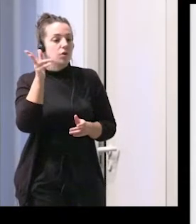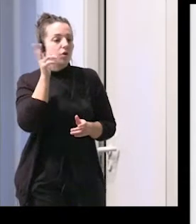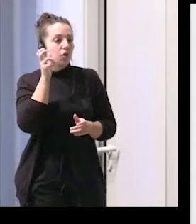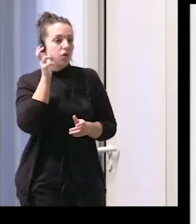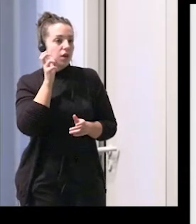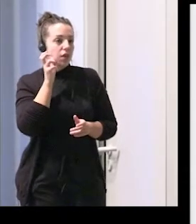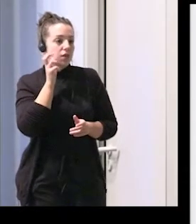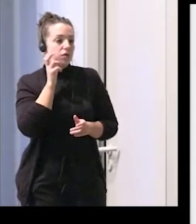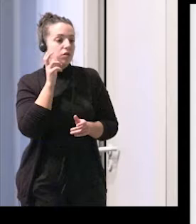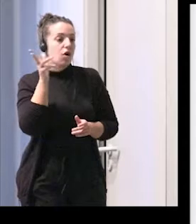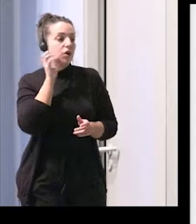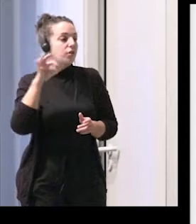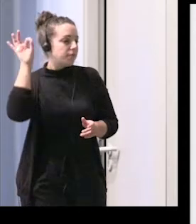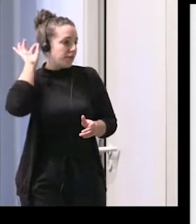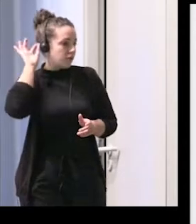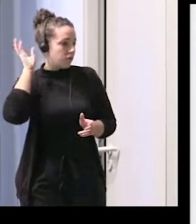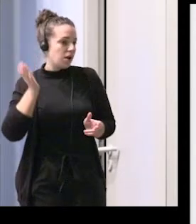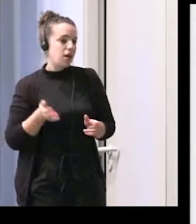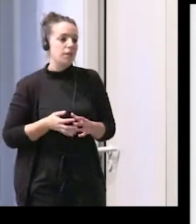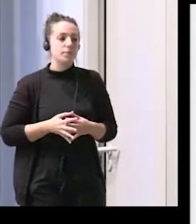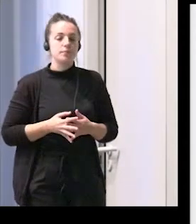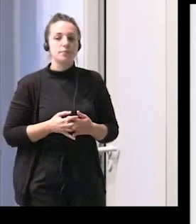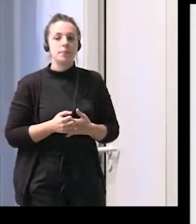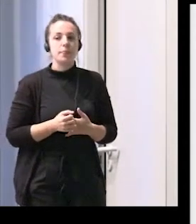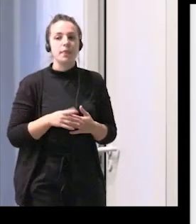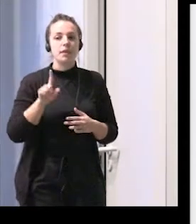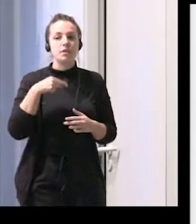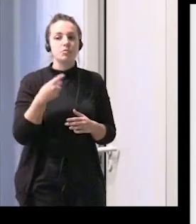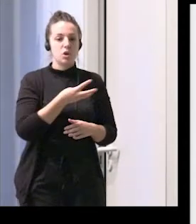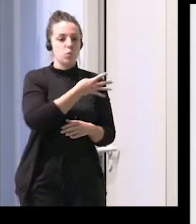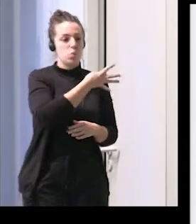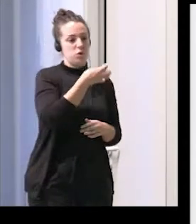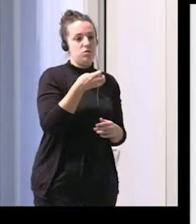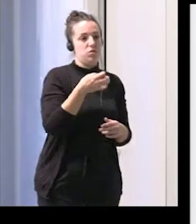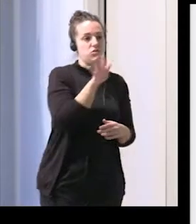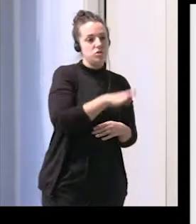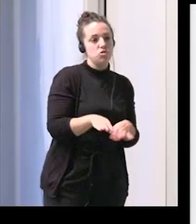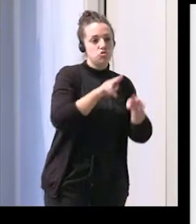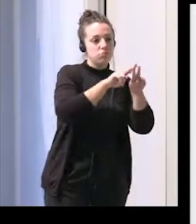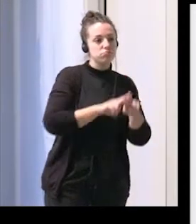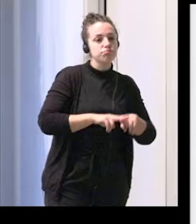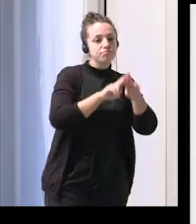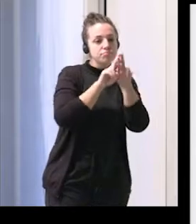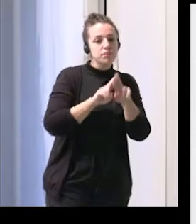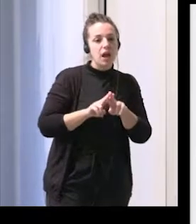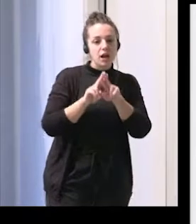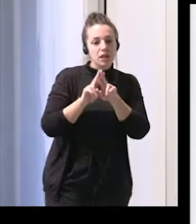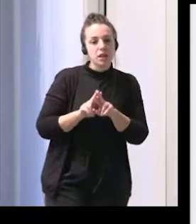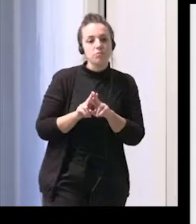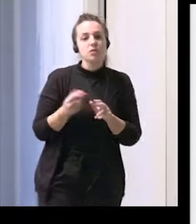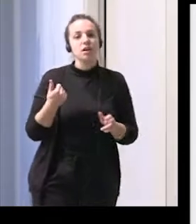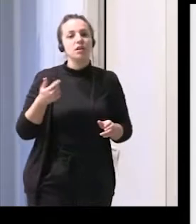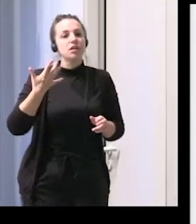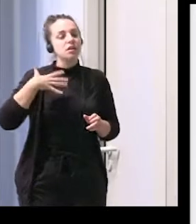recently, after looking at 400 children with bilateral devices, we realized that that is true. So